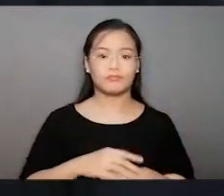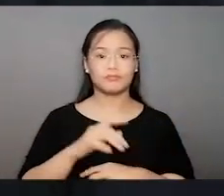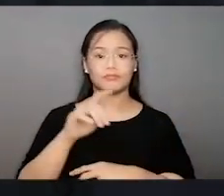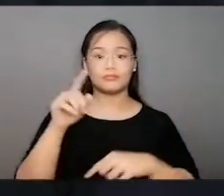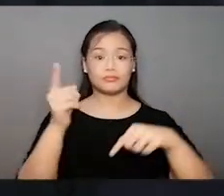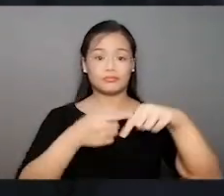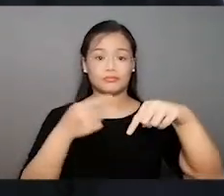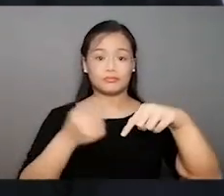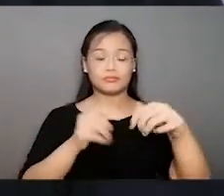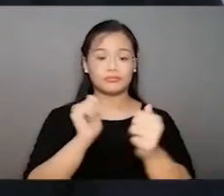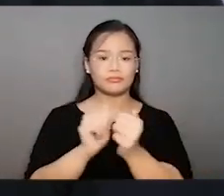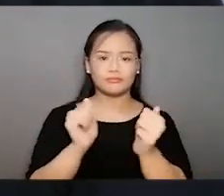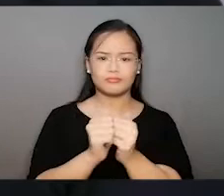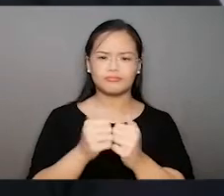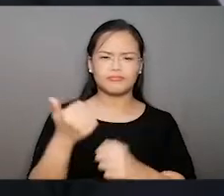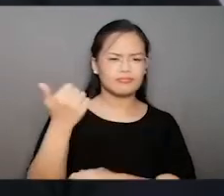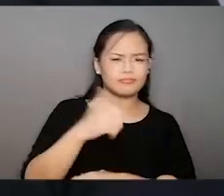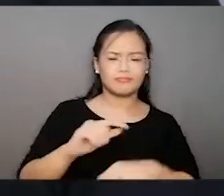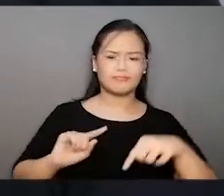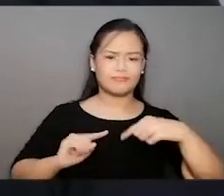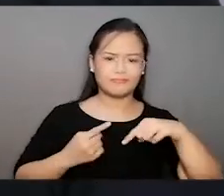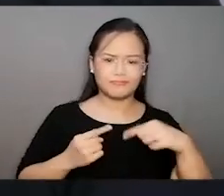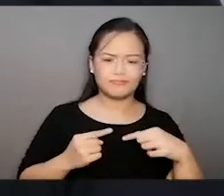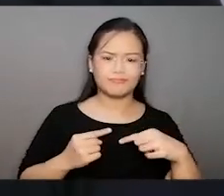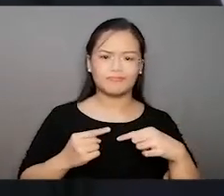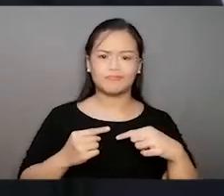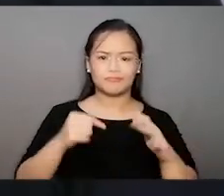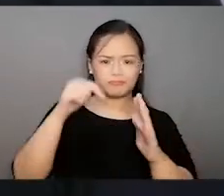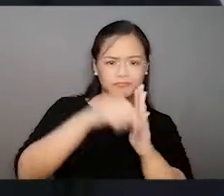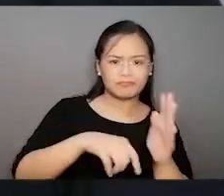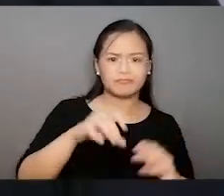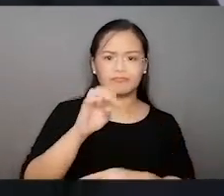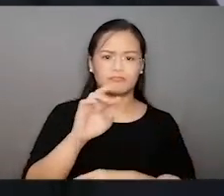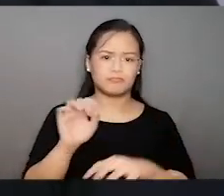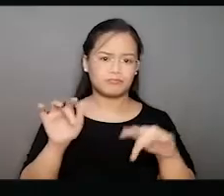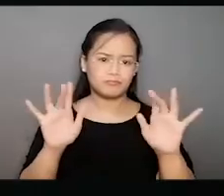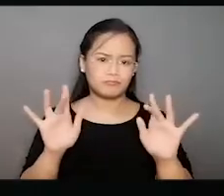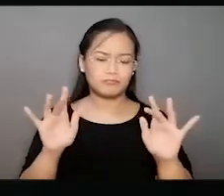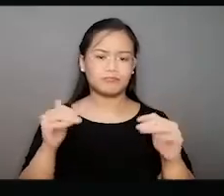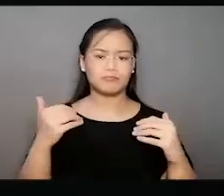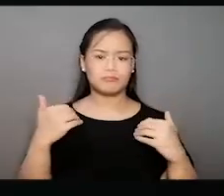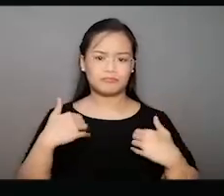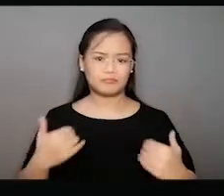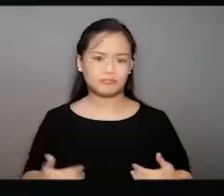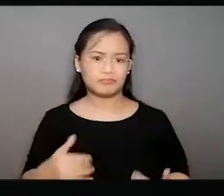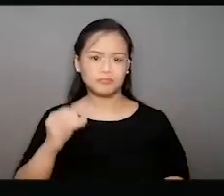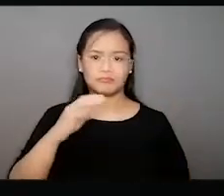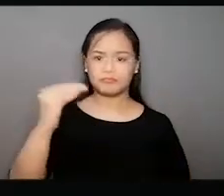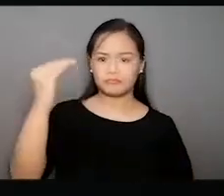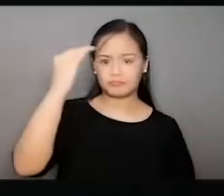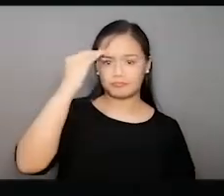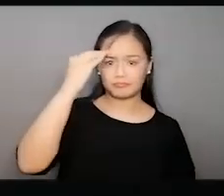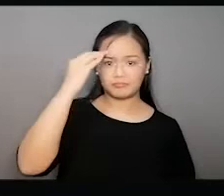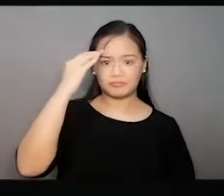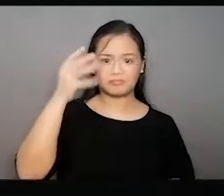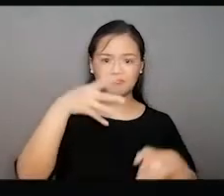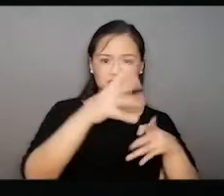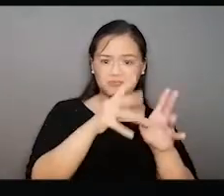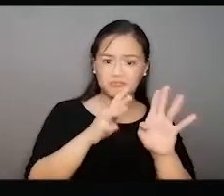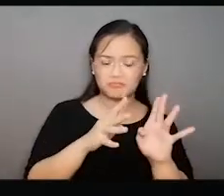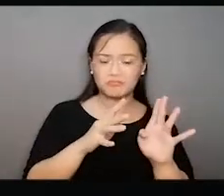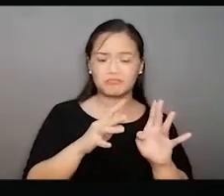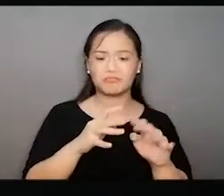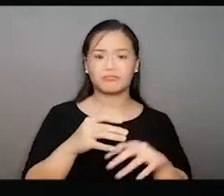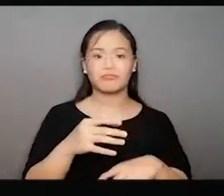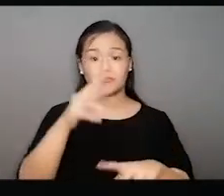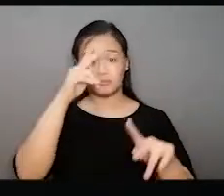suffering, whether physical or mental, is intentionally inflicted on a person for such purposes as obtaining from him